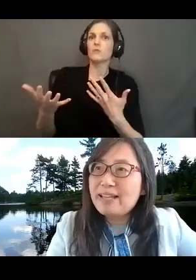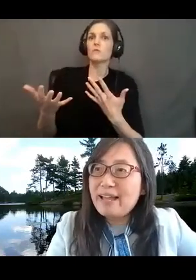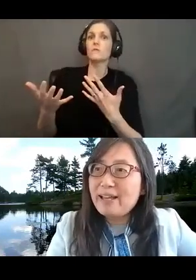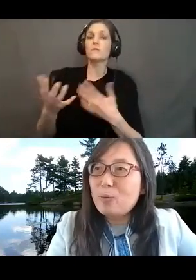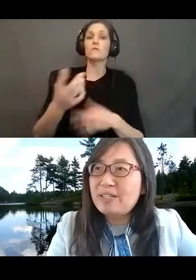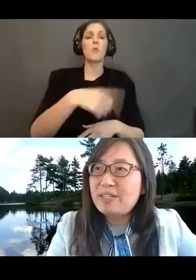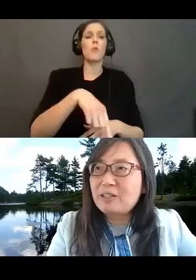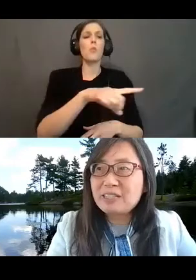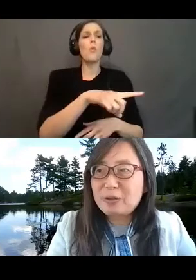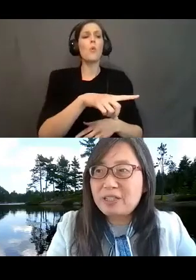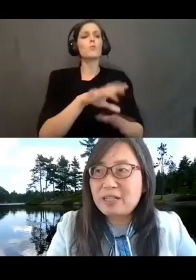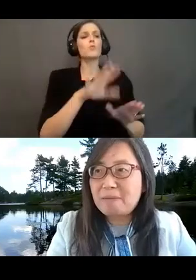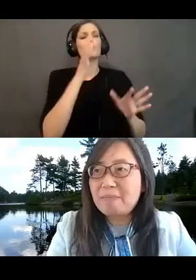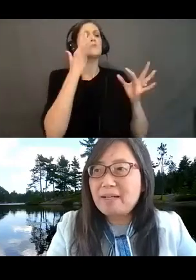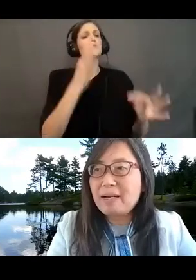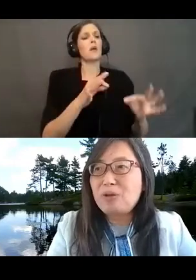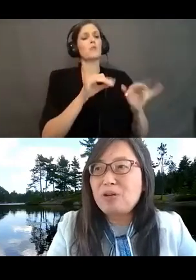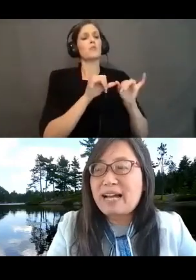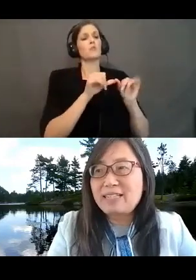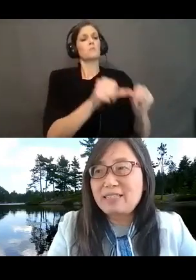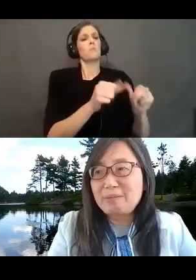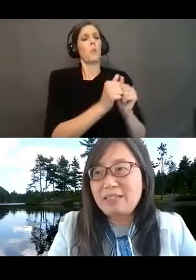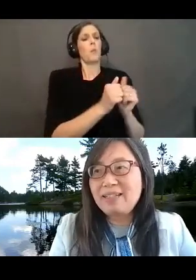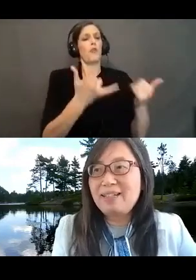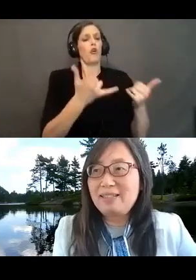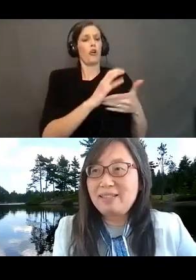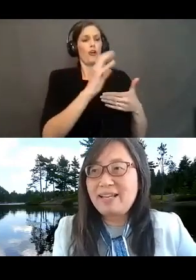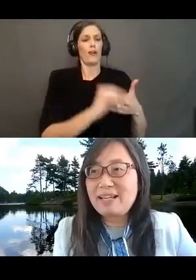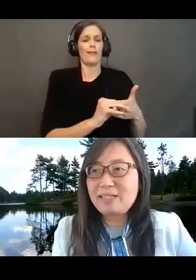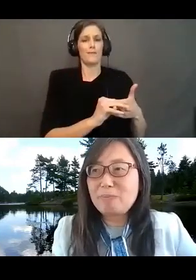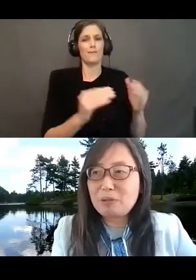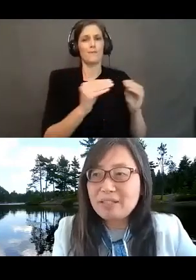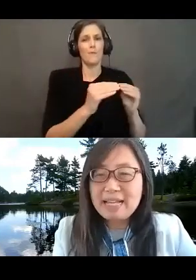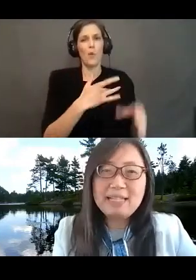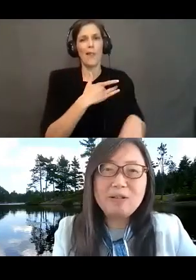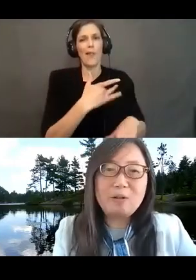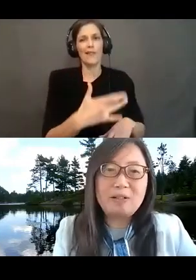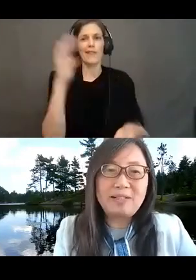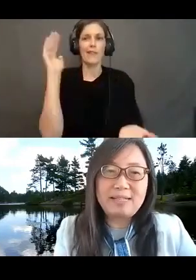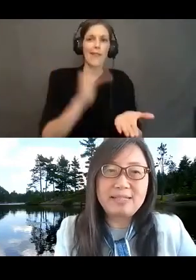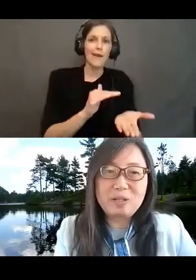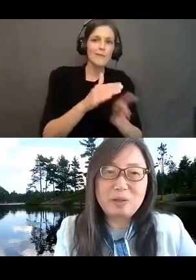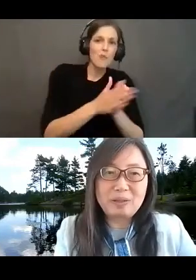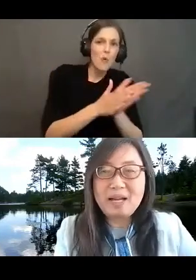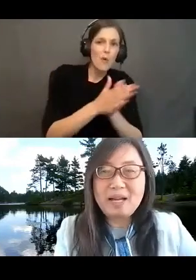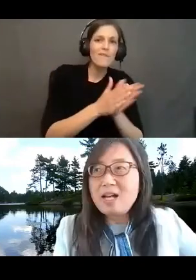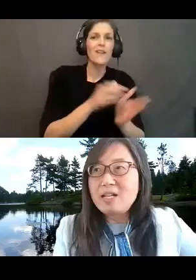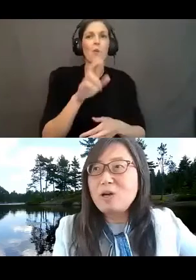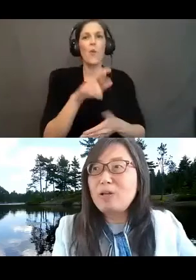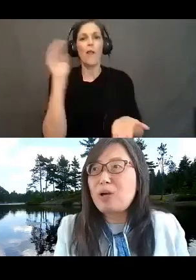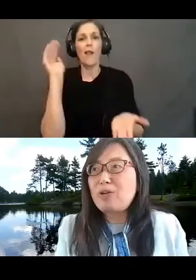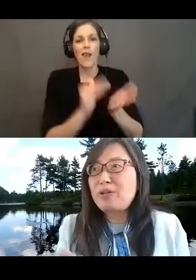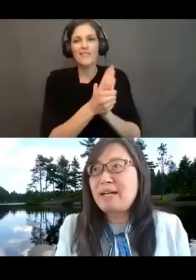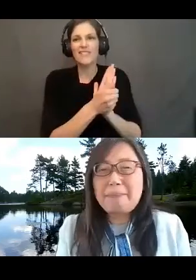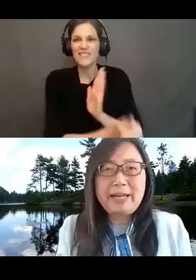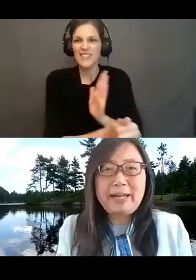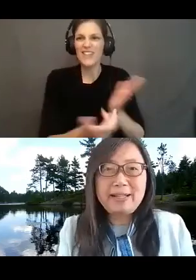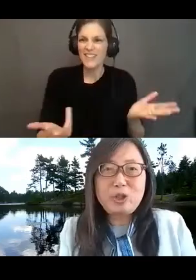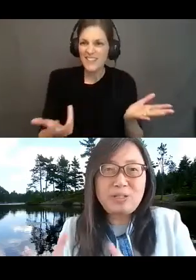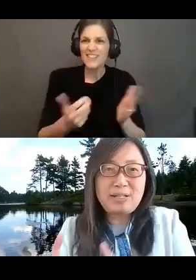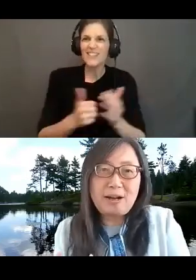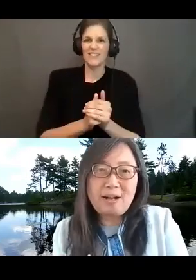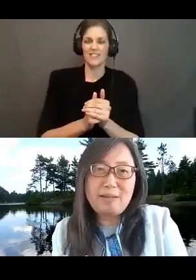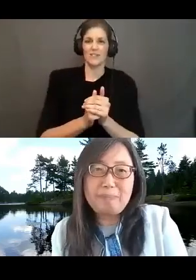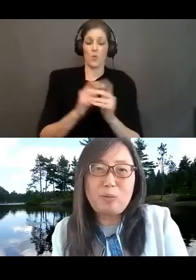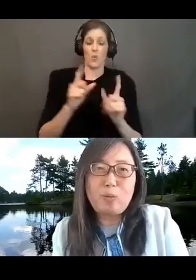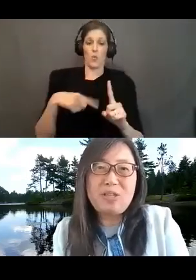to stay with the current curriculum are more likely to be, say, less motivated or less skilled. So when you compare